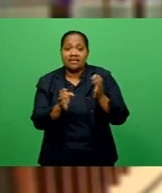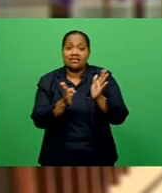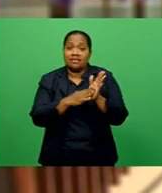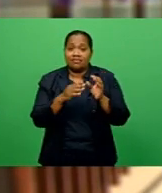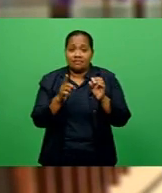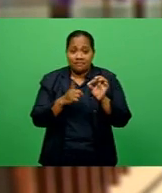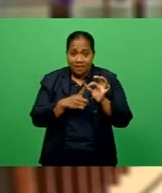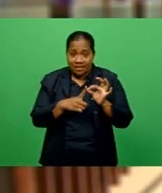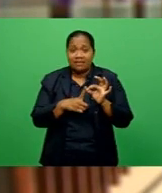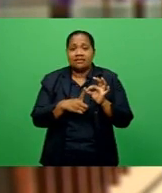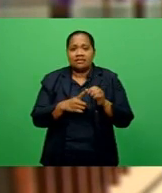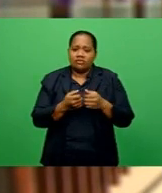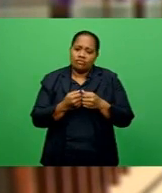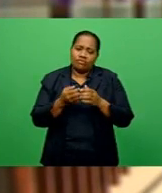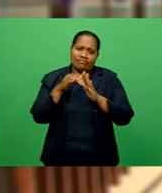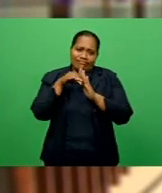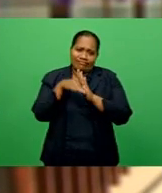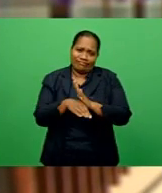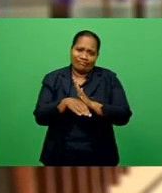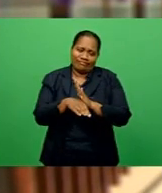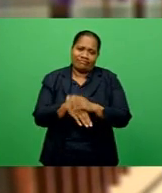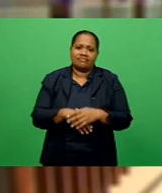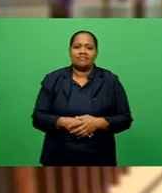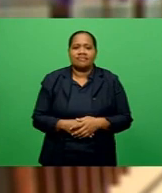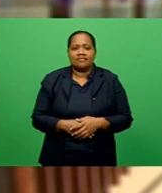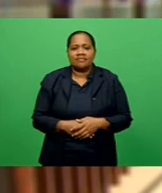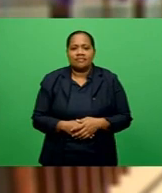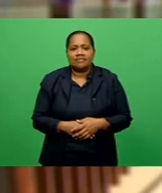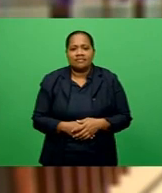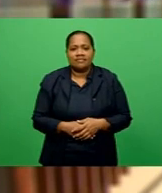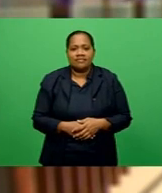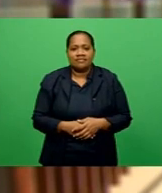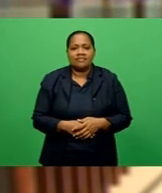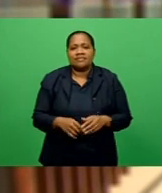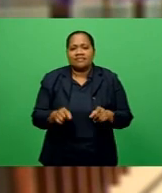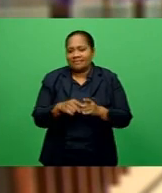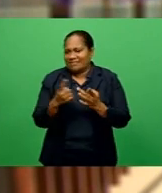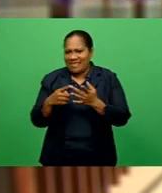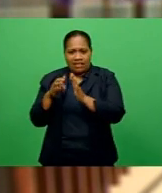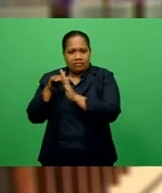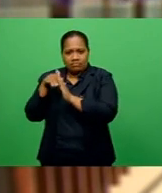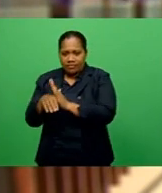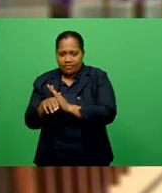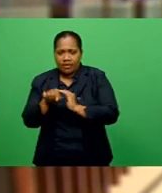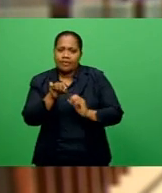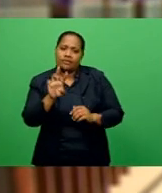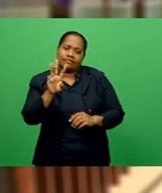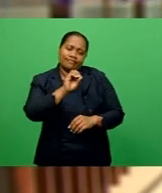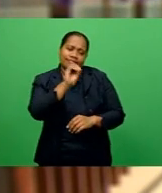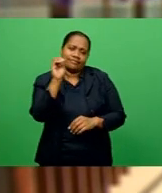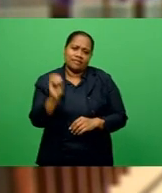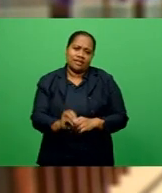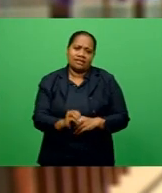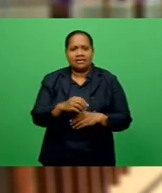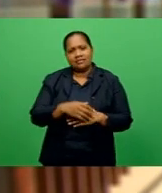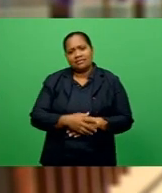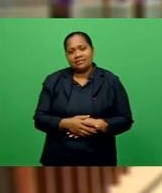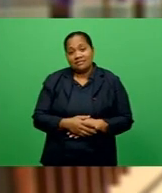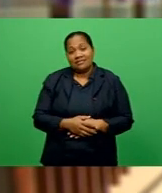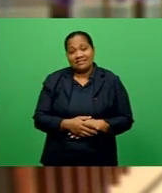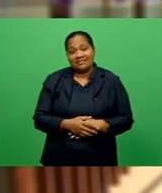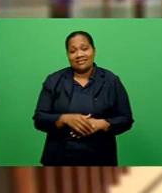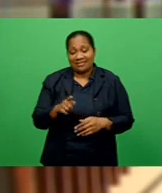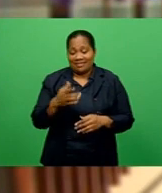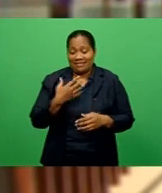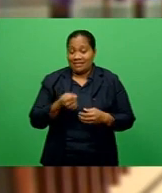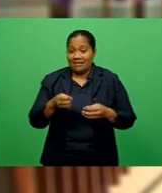lost 0.13% and the Nasdaq Composite dropped 0.23%. The week ahead is likely going to be a busy one for